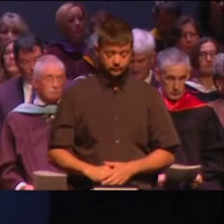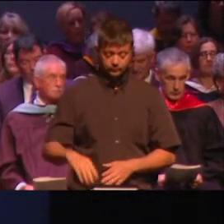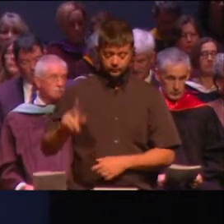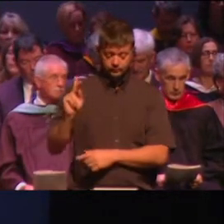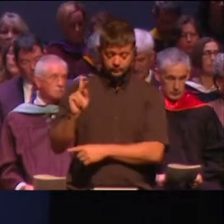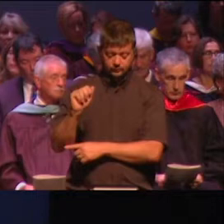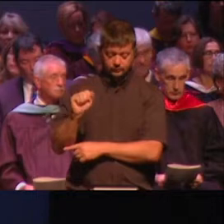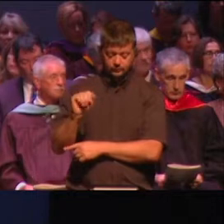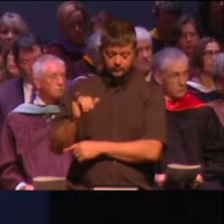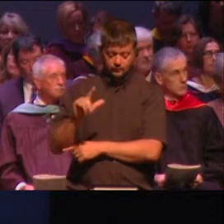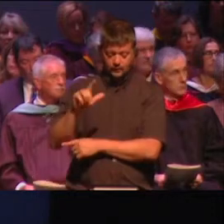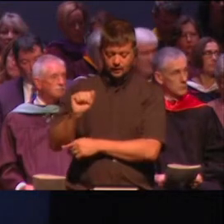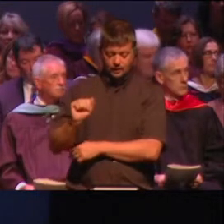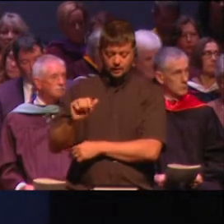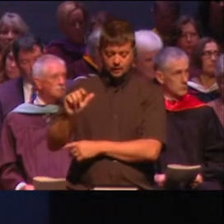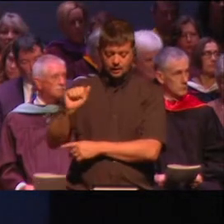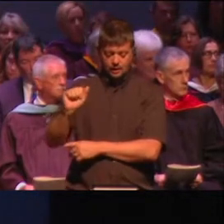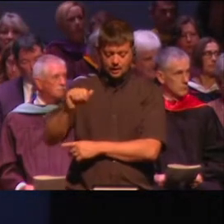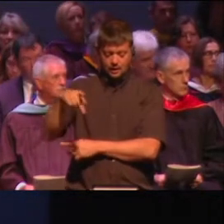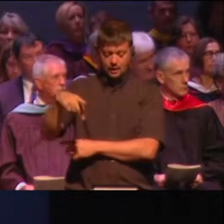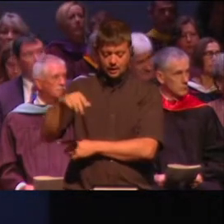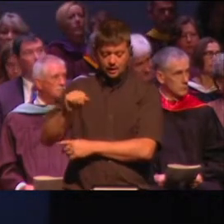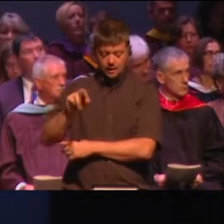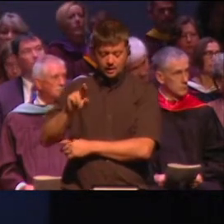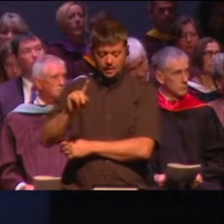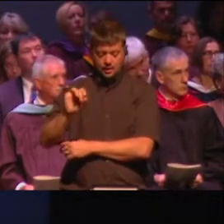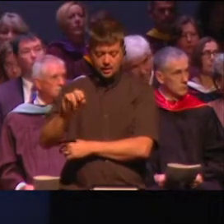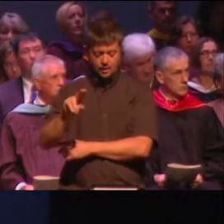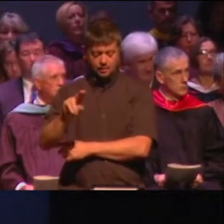Kayla A. Parton.